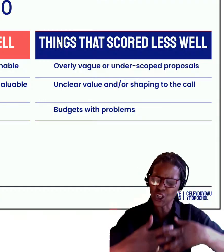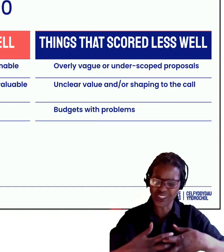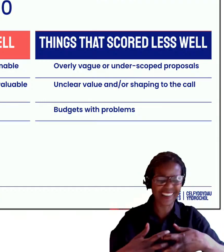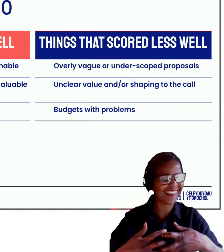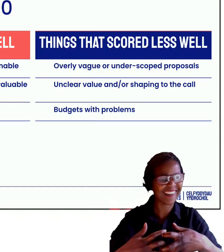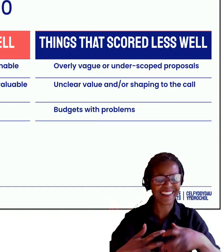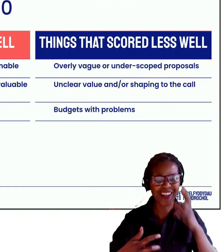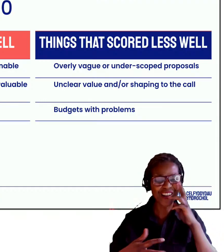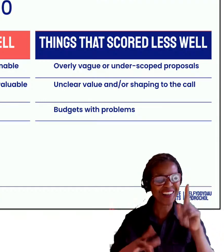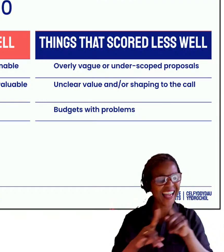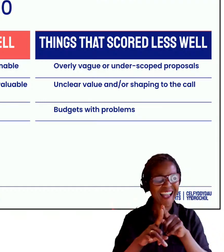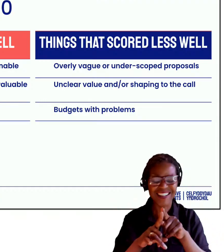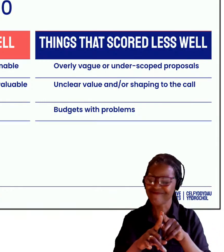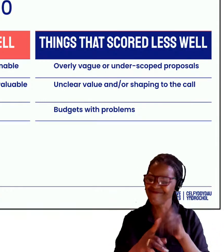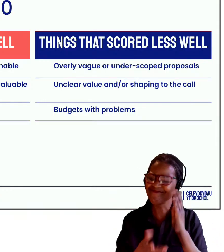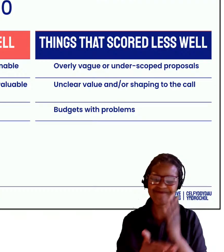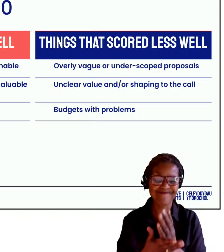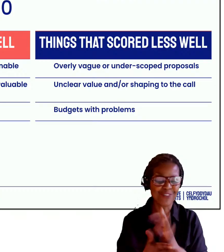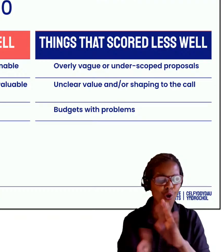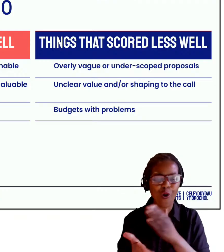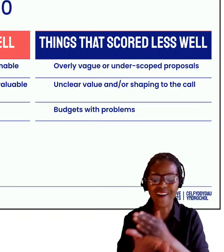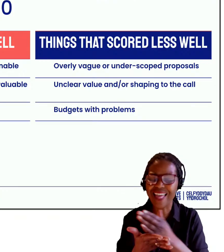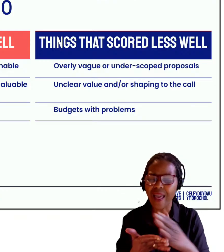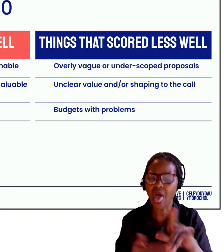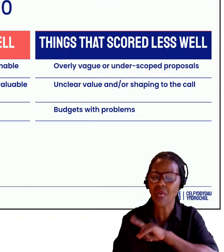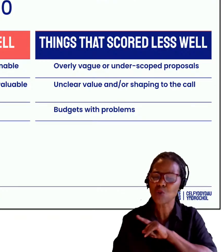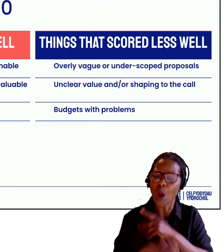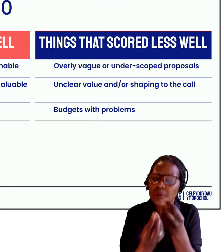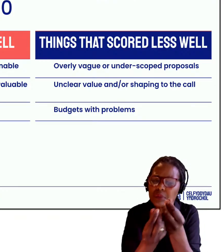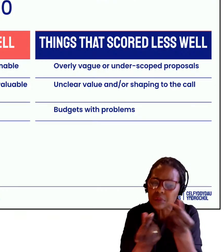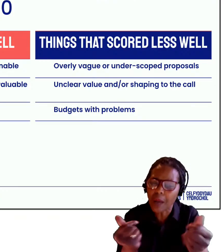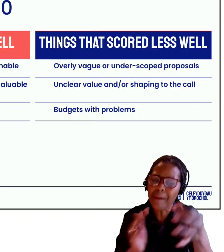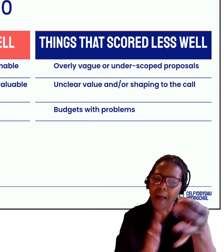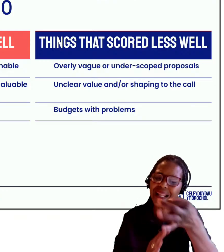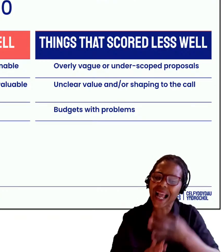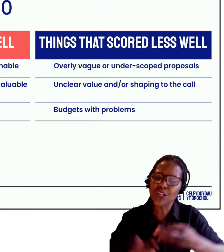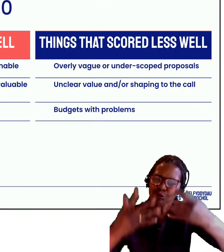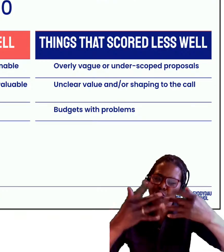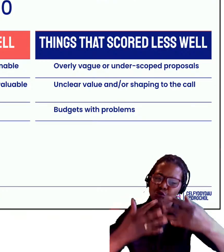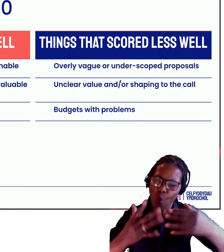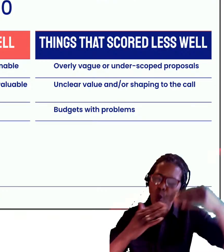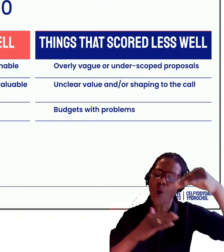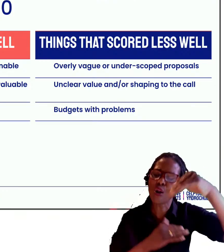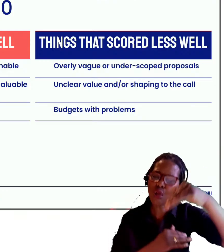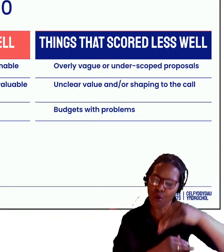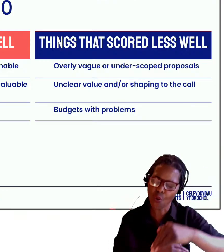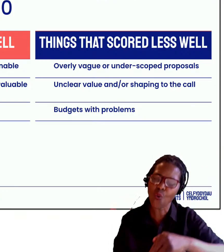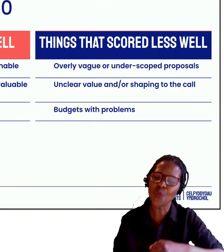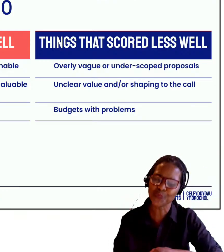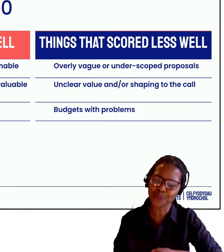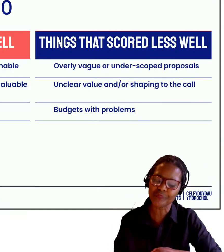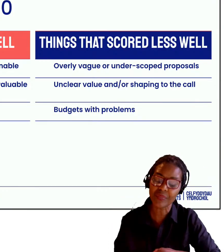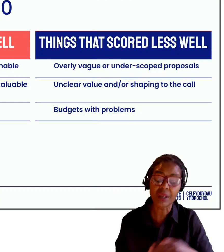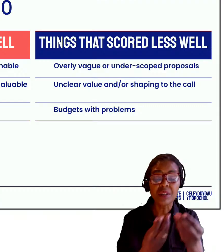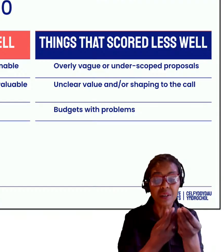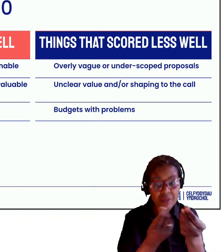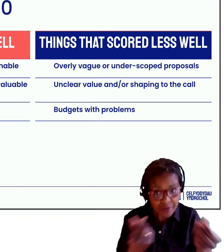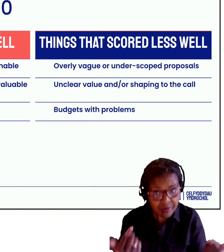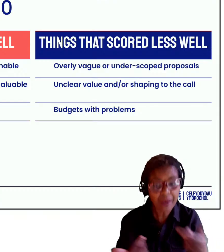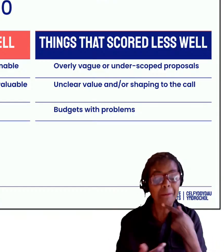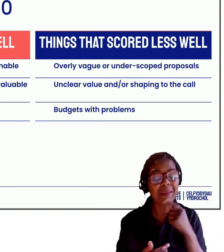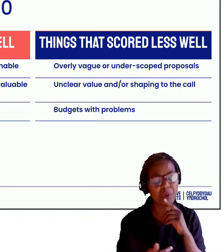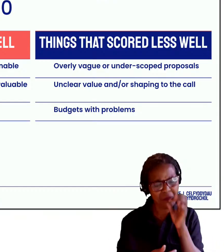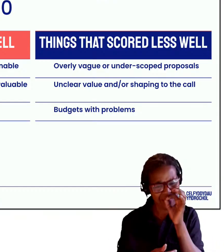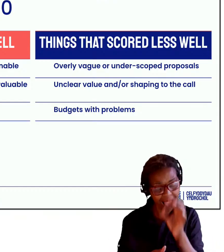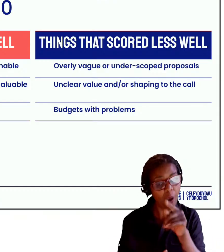or a bolt-on to that as well. And in some cases, people applied to explore who already were really